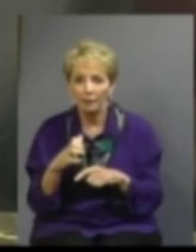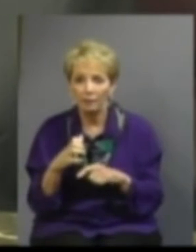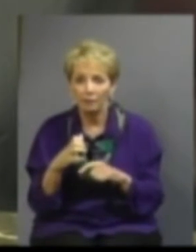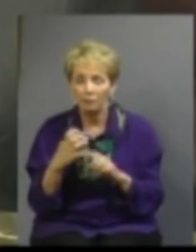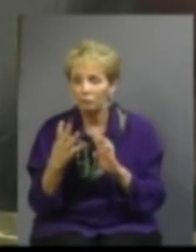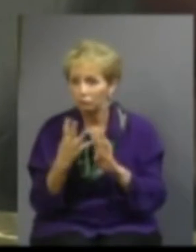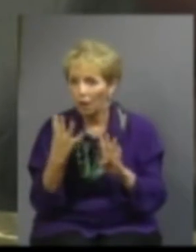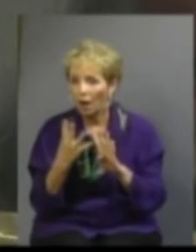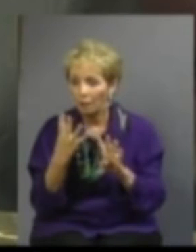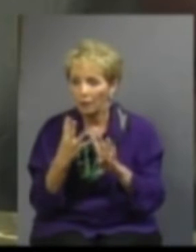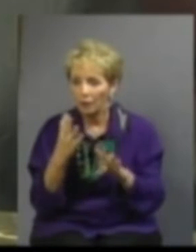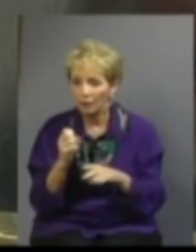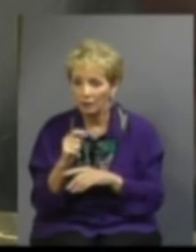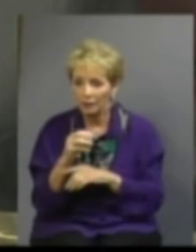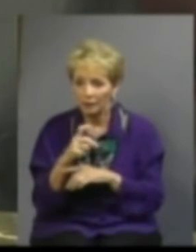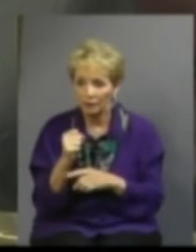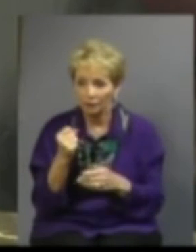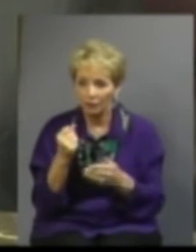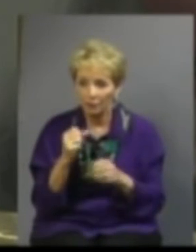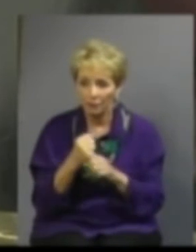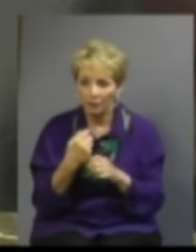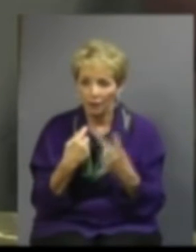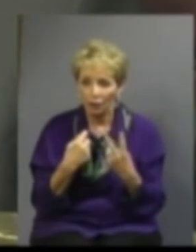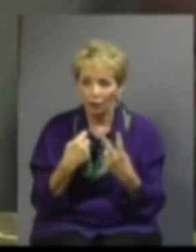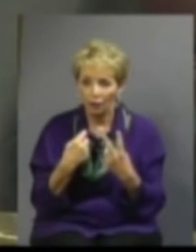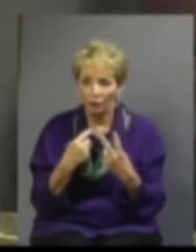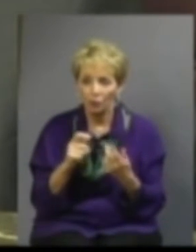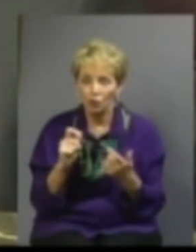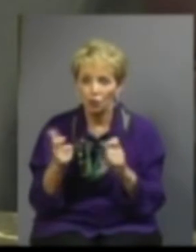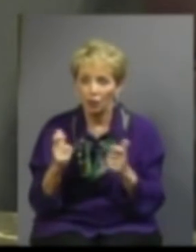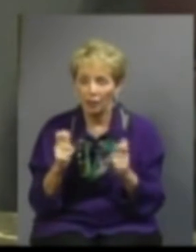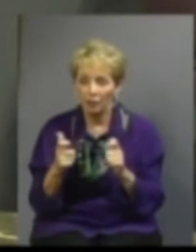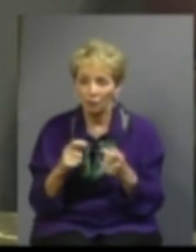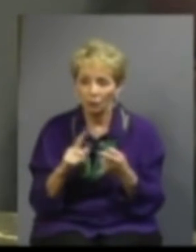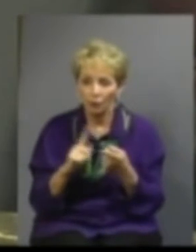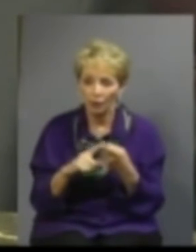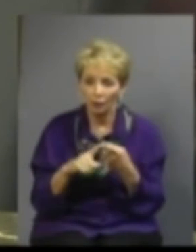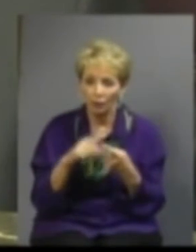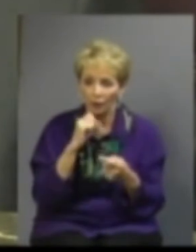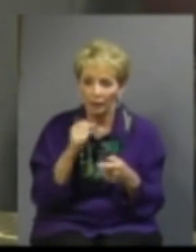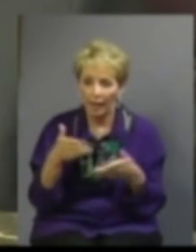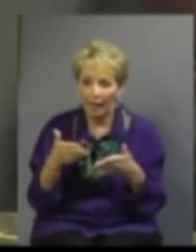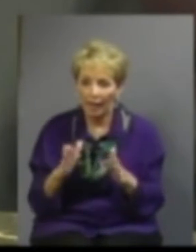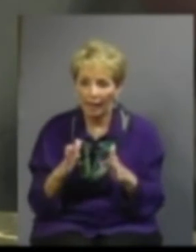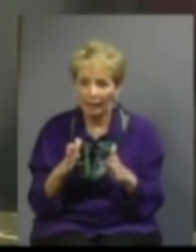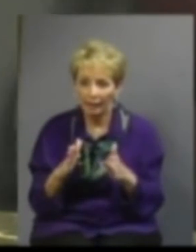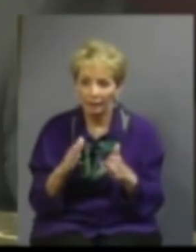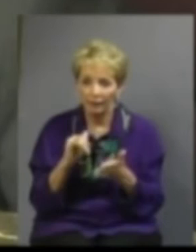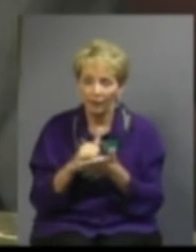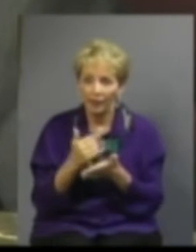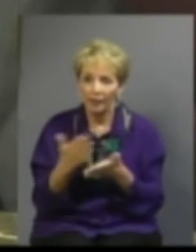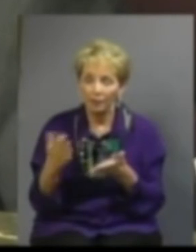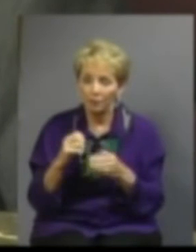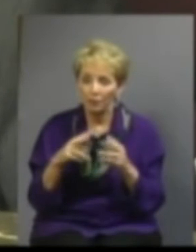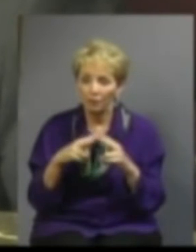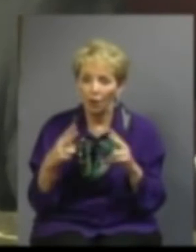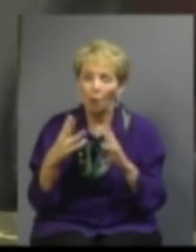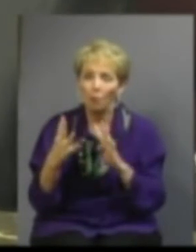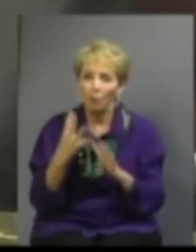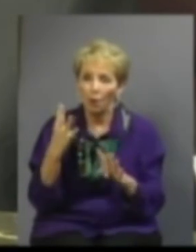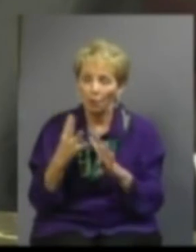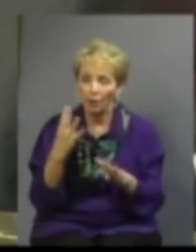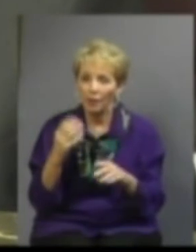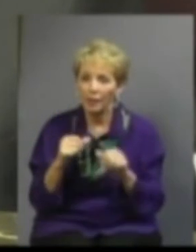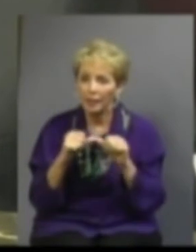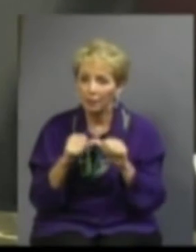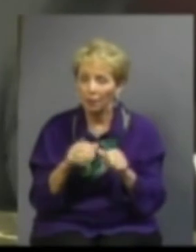will, and we made two particular changes. One was to allow, since these seem to be quite popular, the